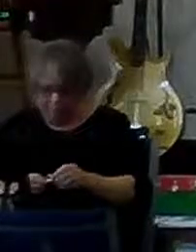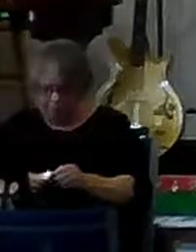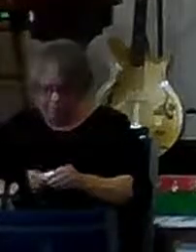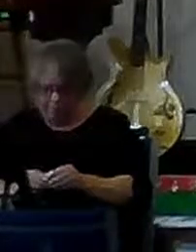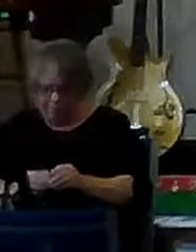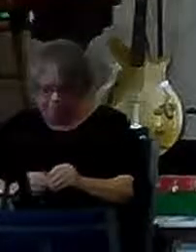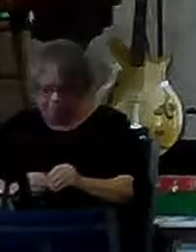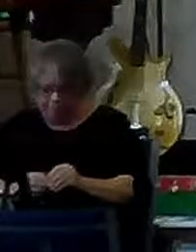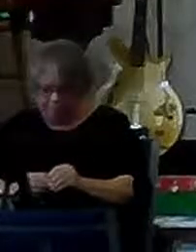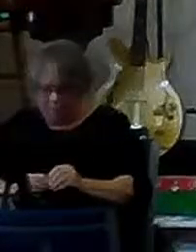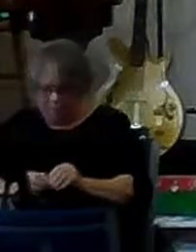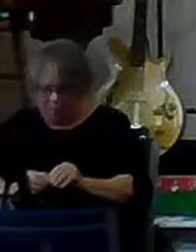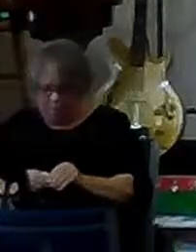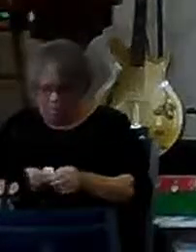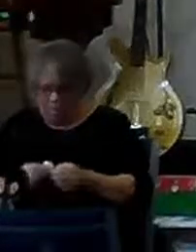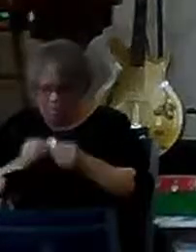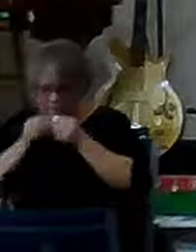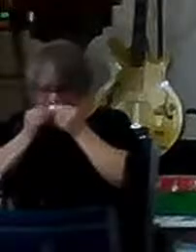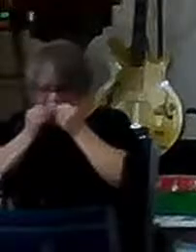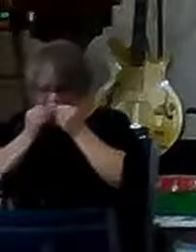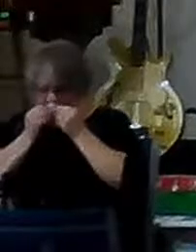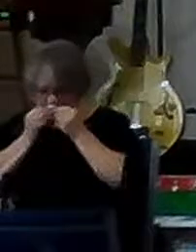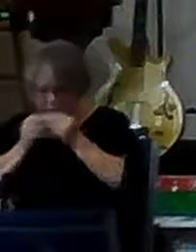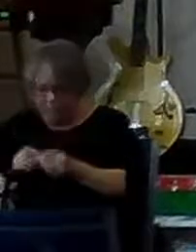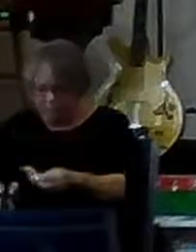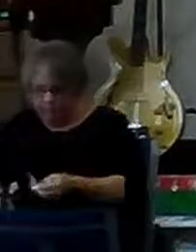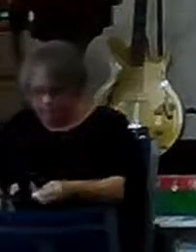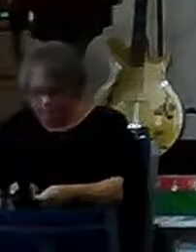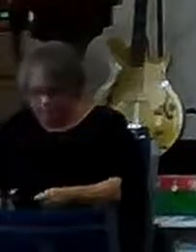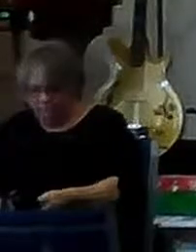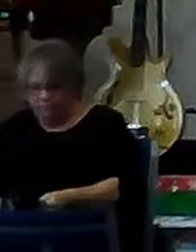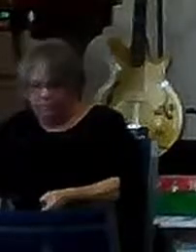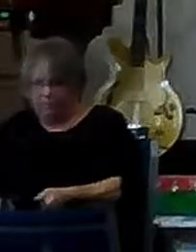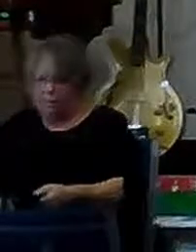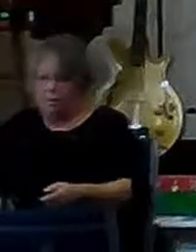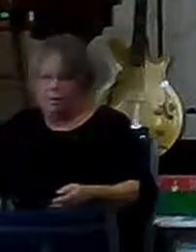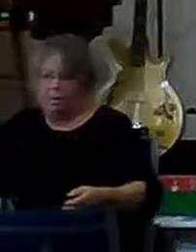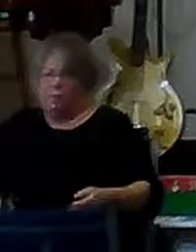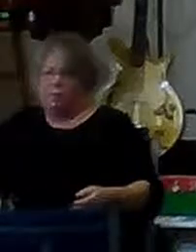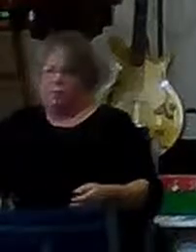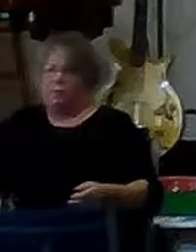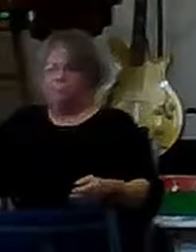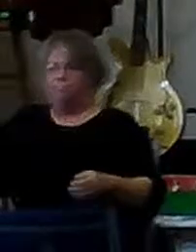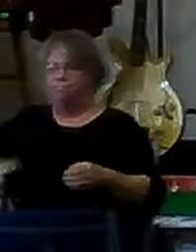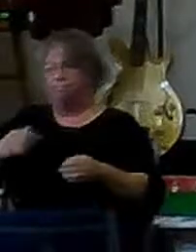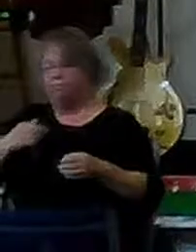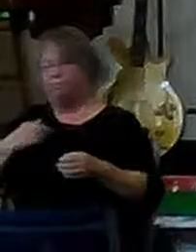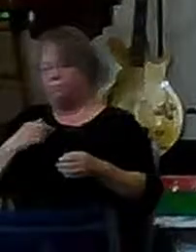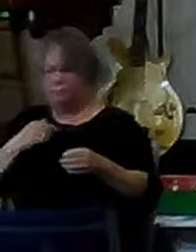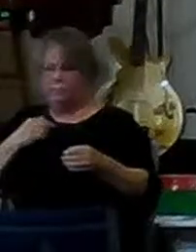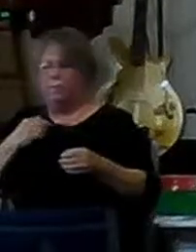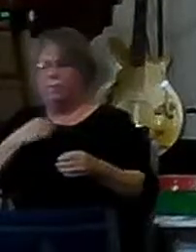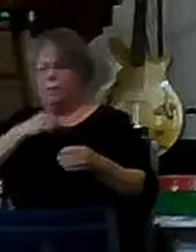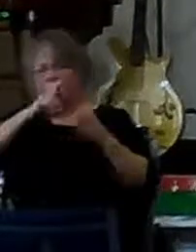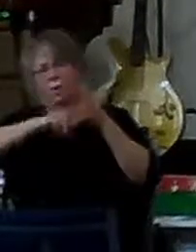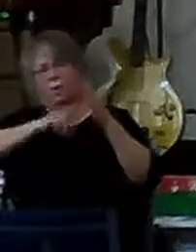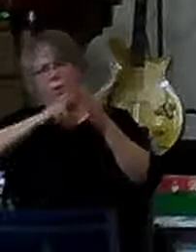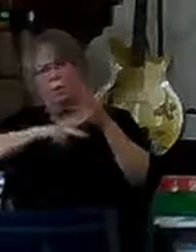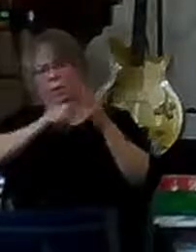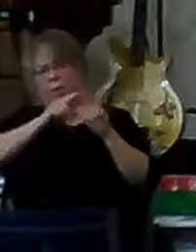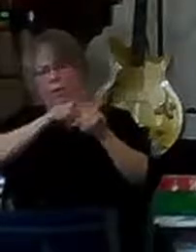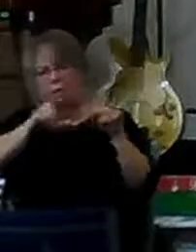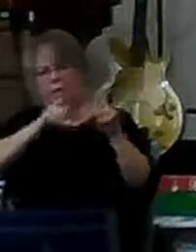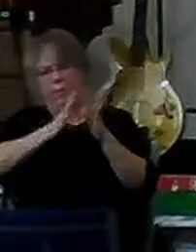I read a commentator this week, N.T. Wright. He makes this statement. I share this with you,